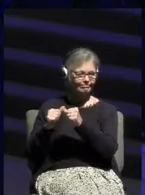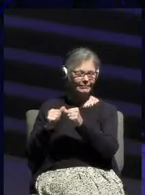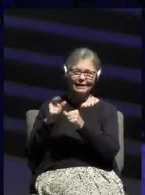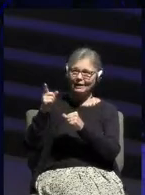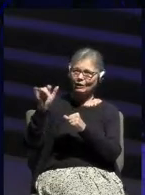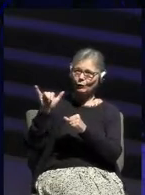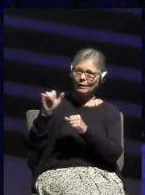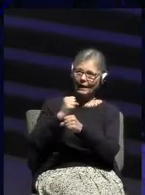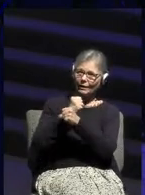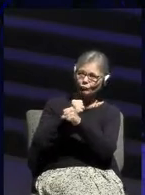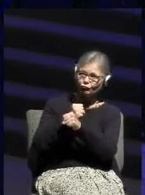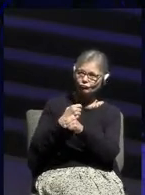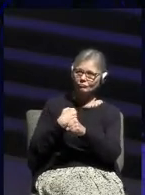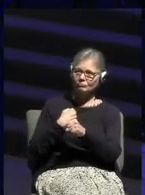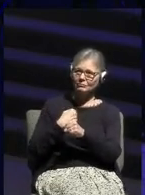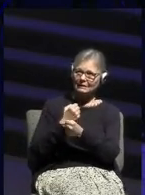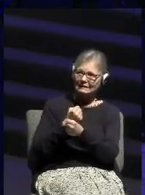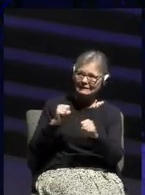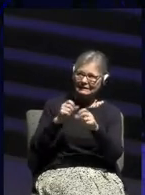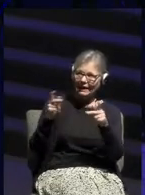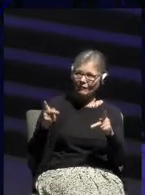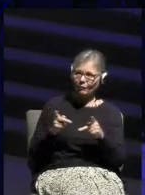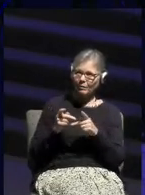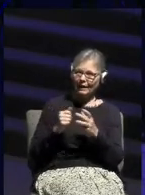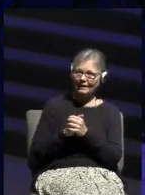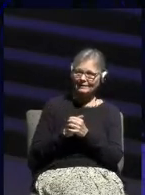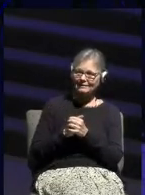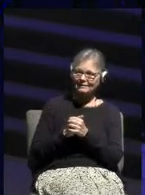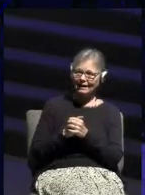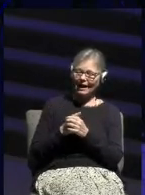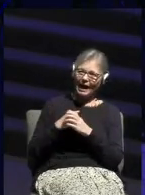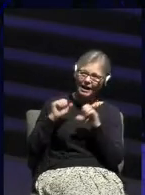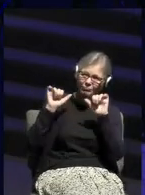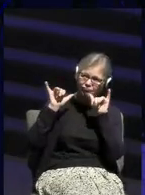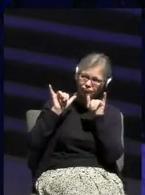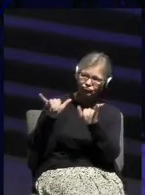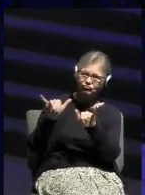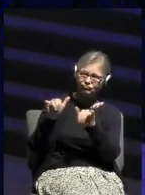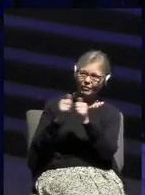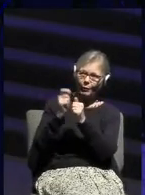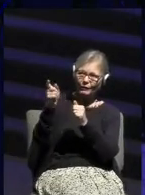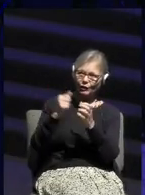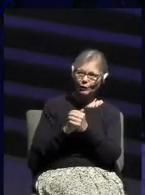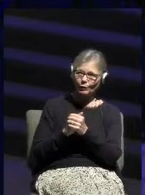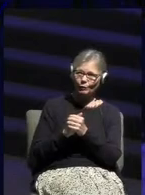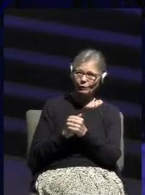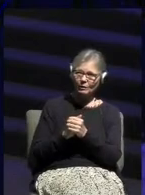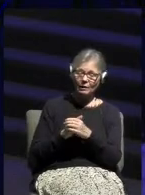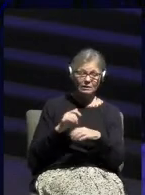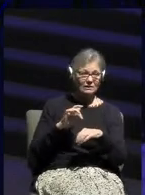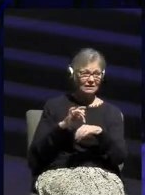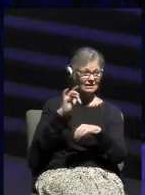shelter. I want to live in the shelter of God. I don't want to visit the shelter of God.